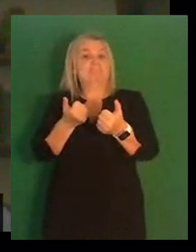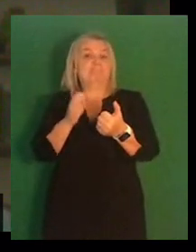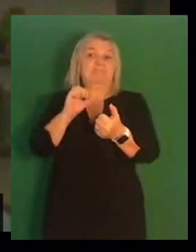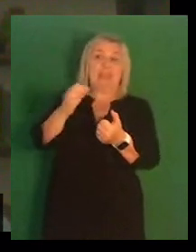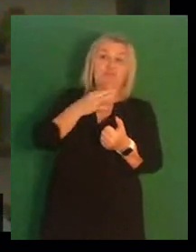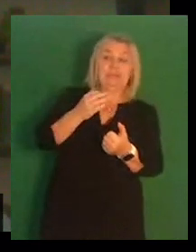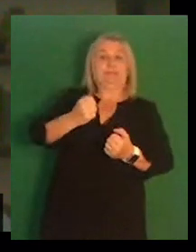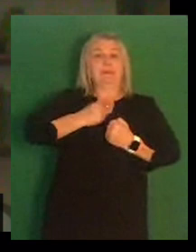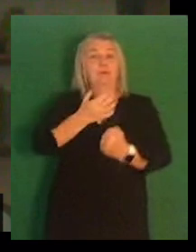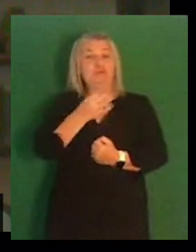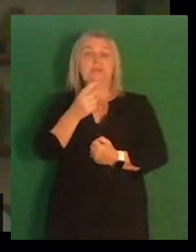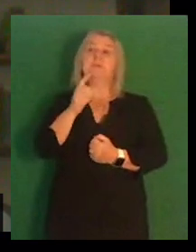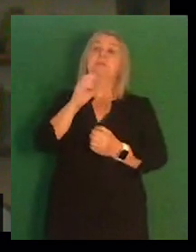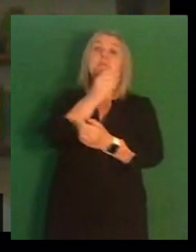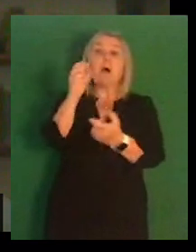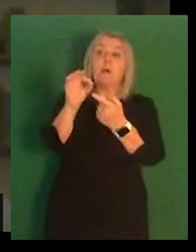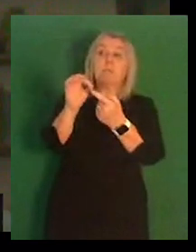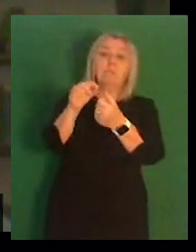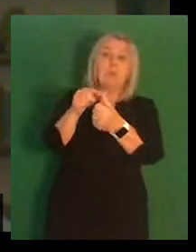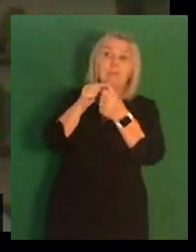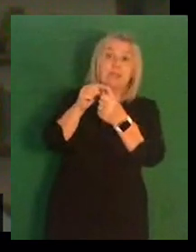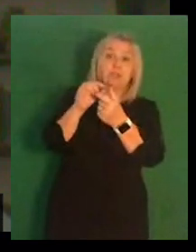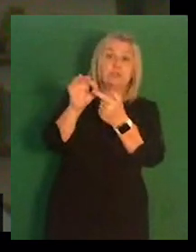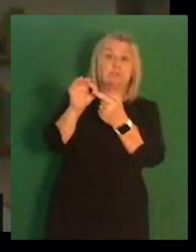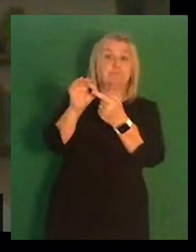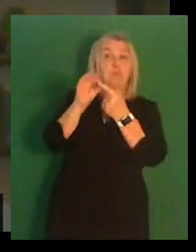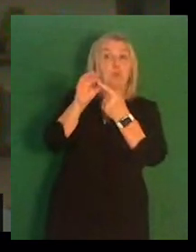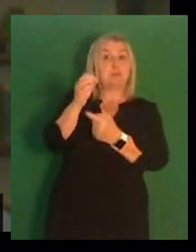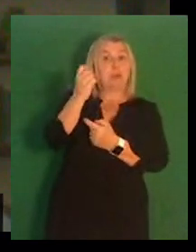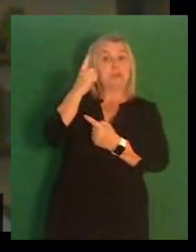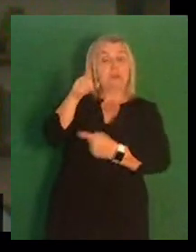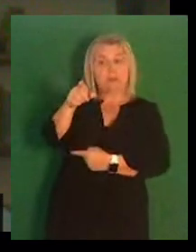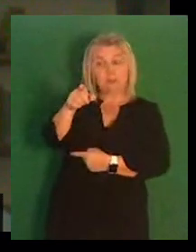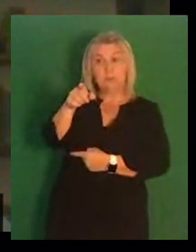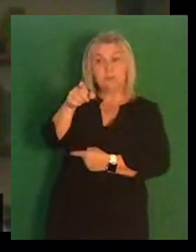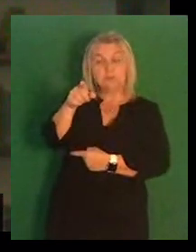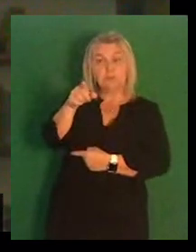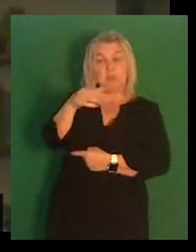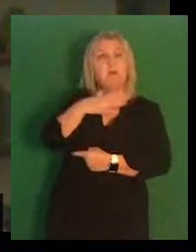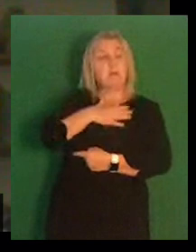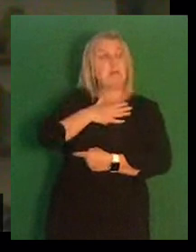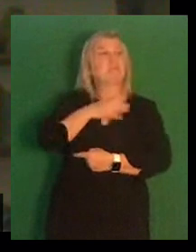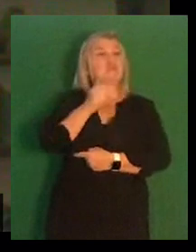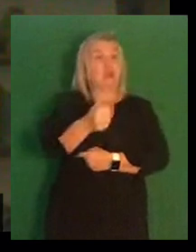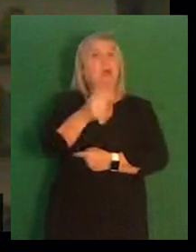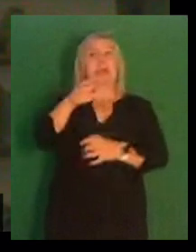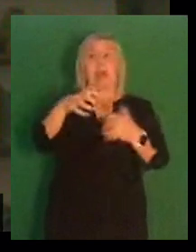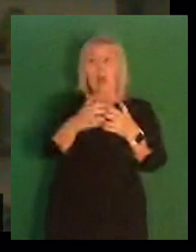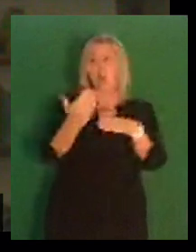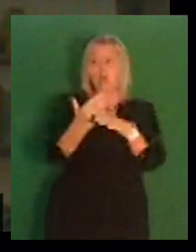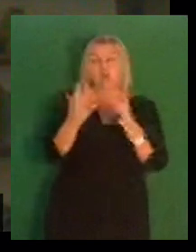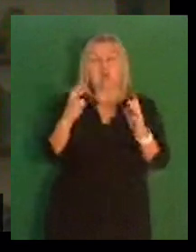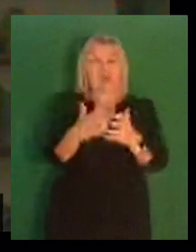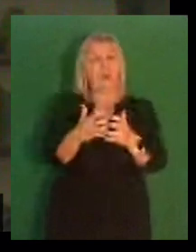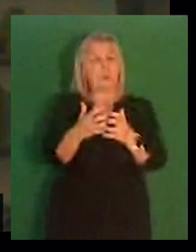propositions that came back also then pushed us into figuring out how do we do this, how do we make certain things happen, and